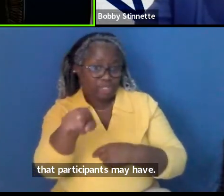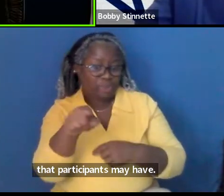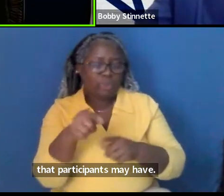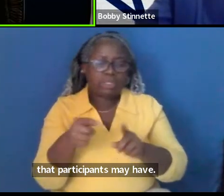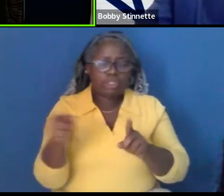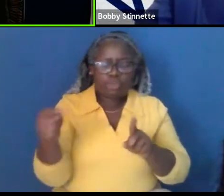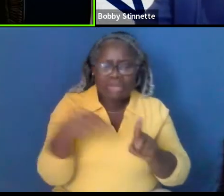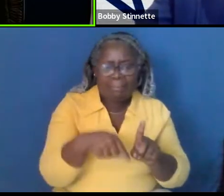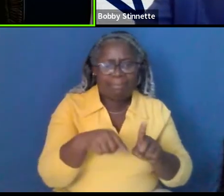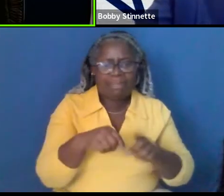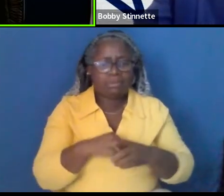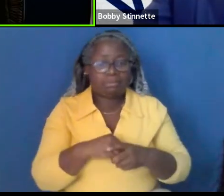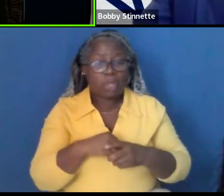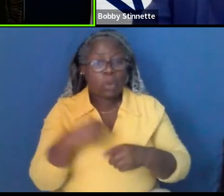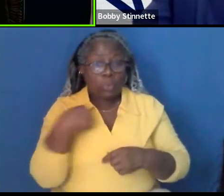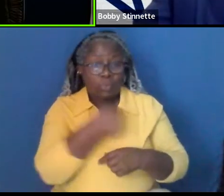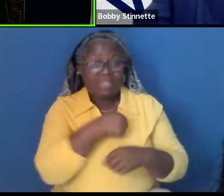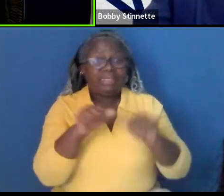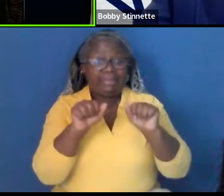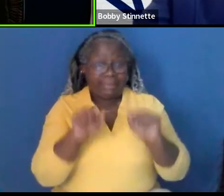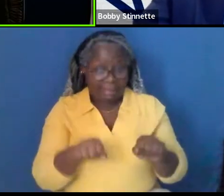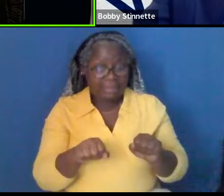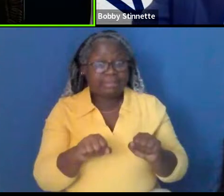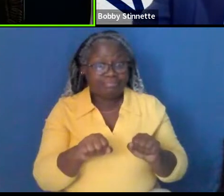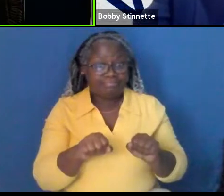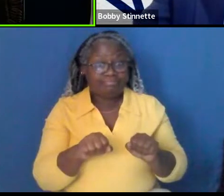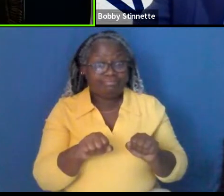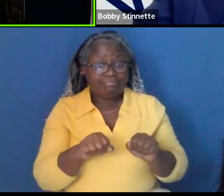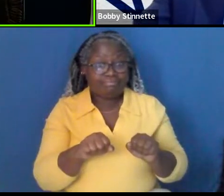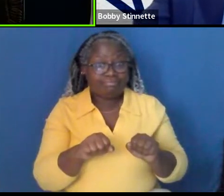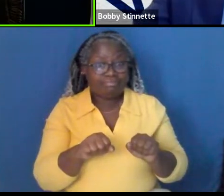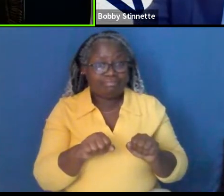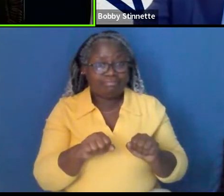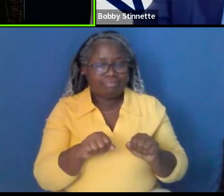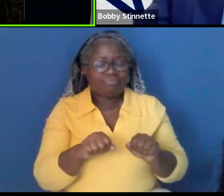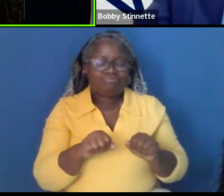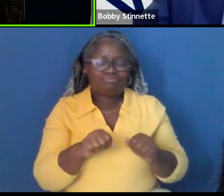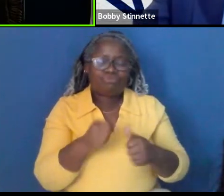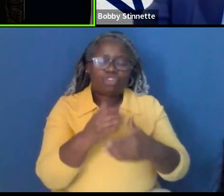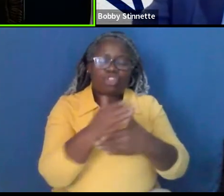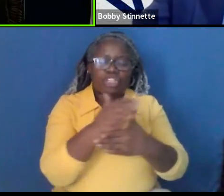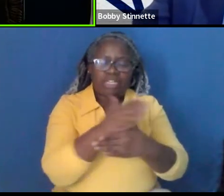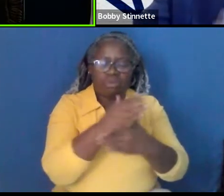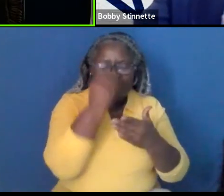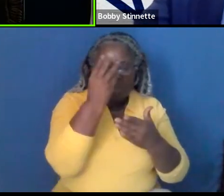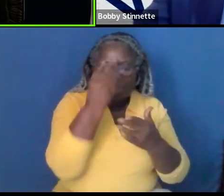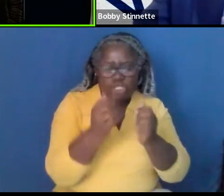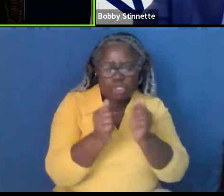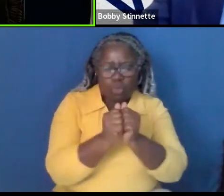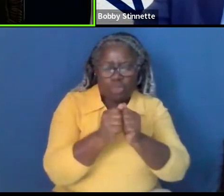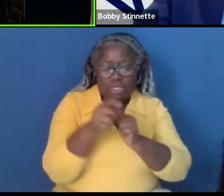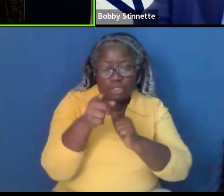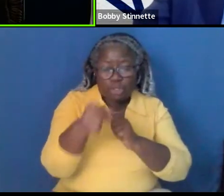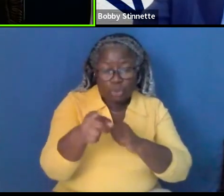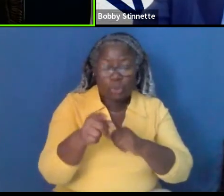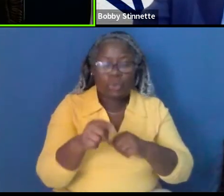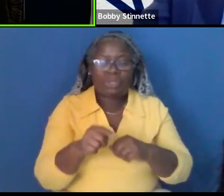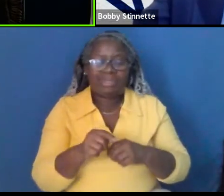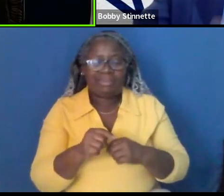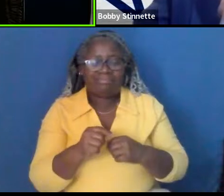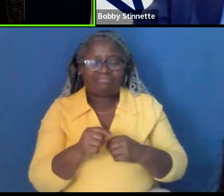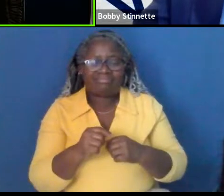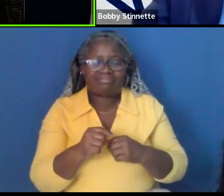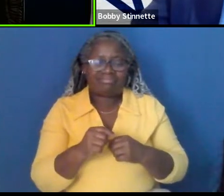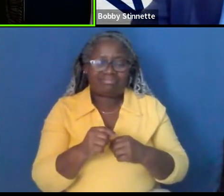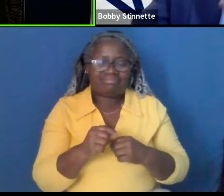these questions for you, share these questions to you. But we need to move on and kind of close out the